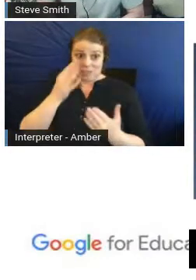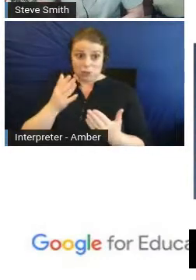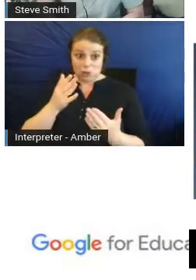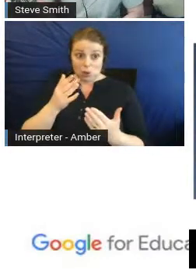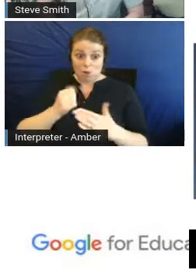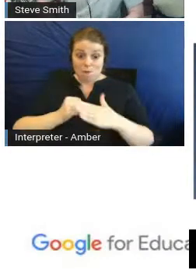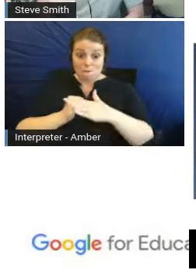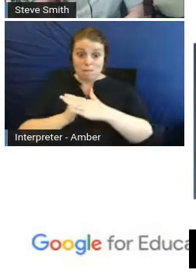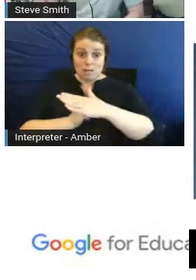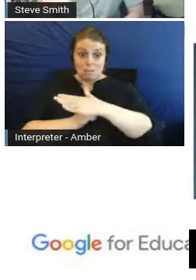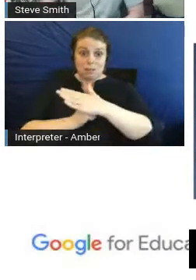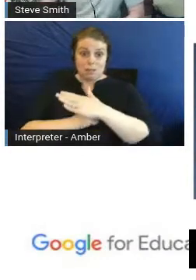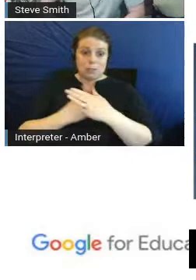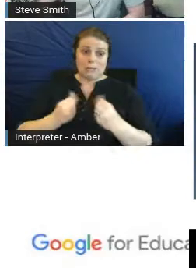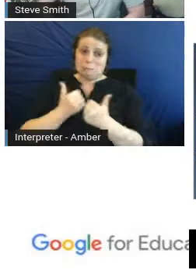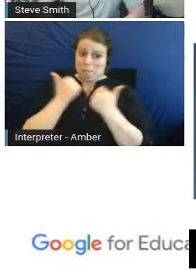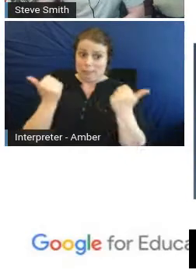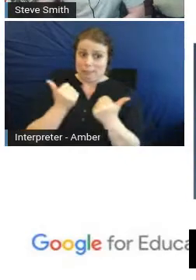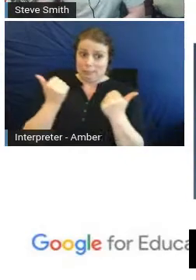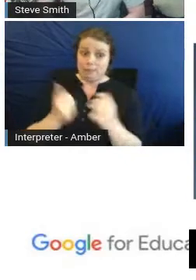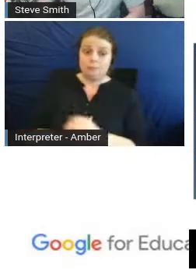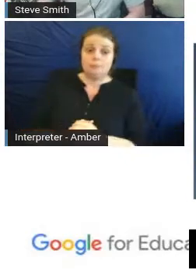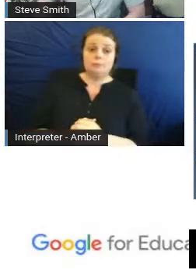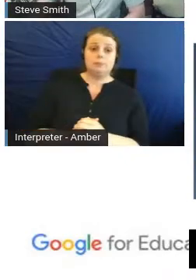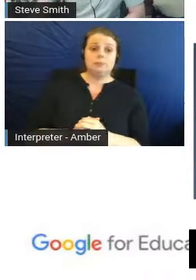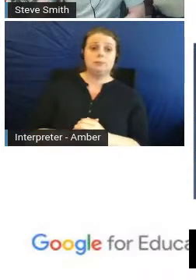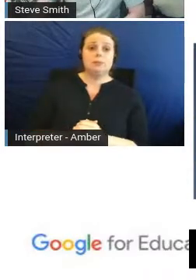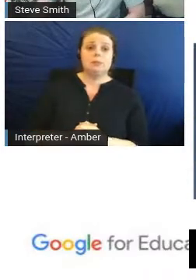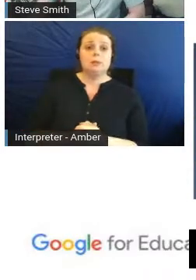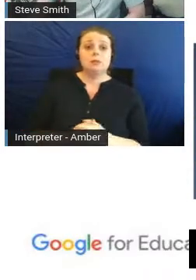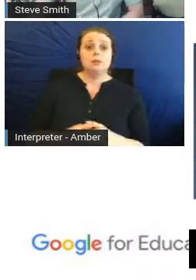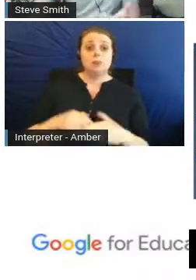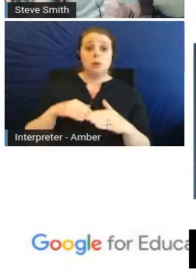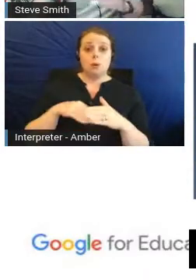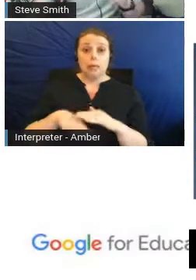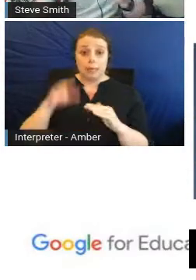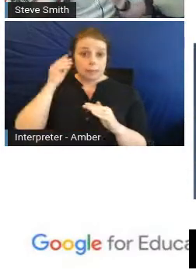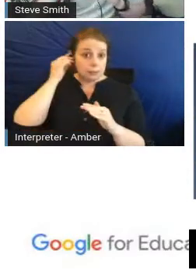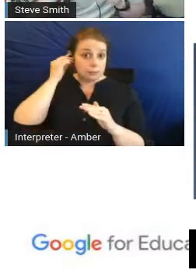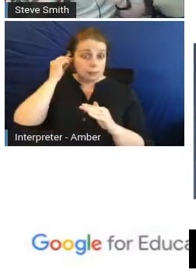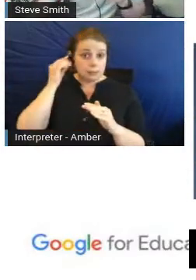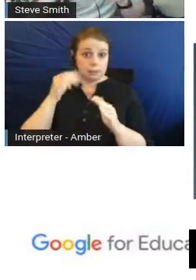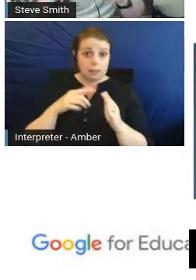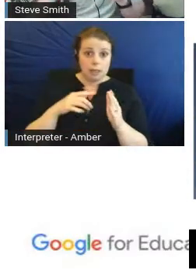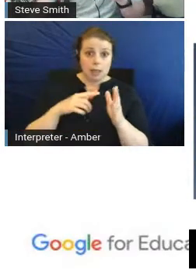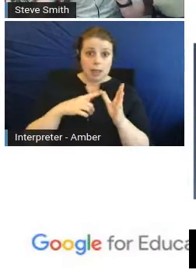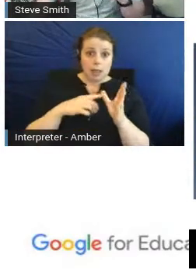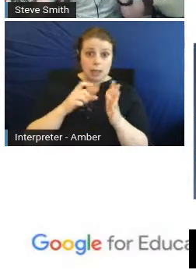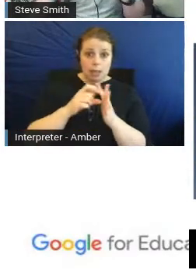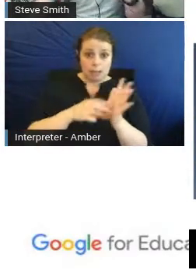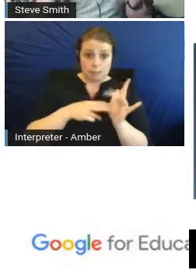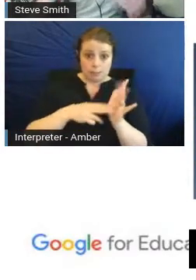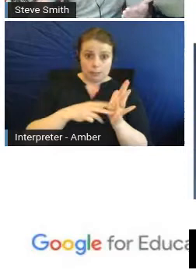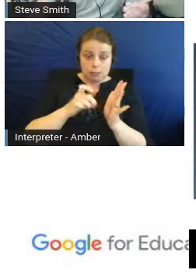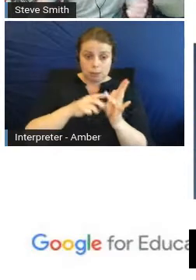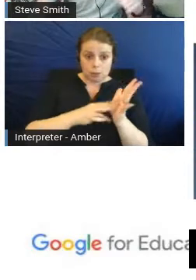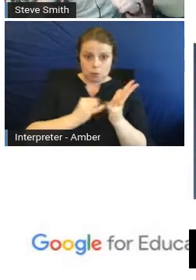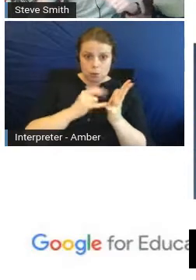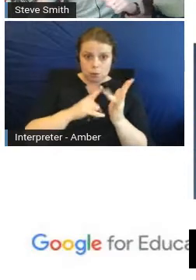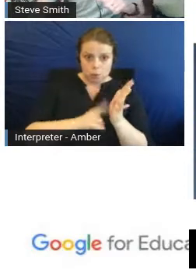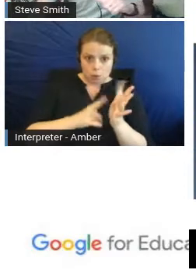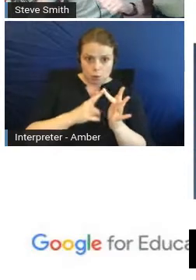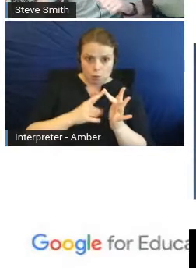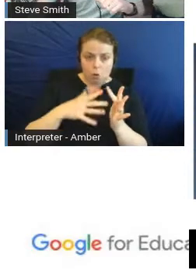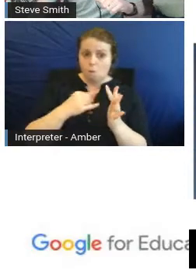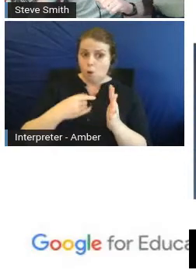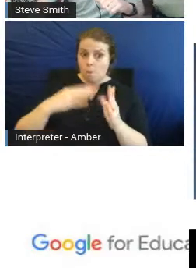So when we have a look inside the admin console, there are a couple of things. Now, from the Education Plus